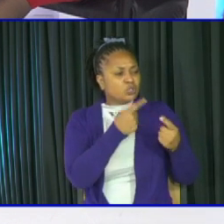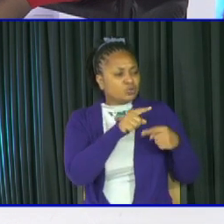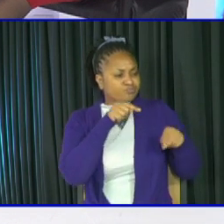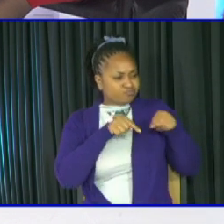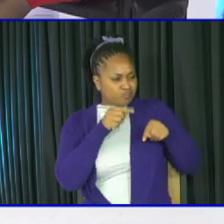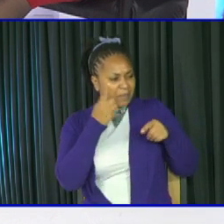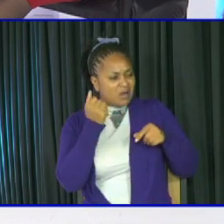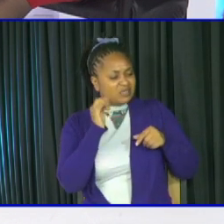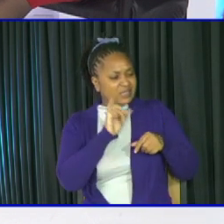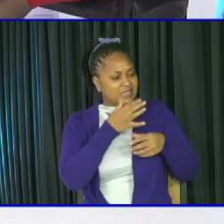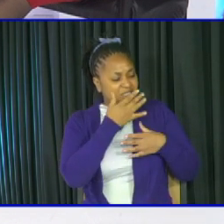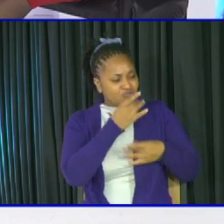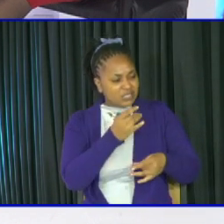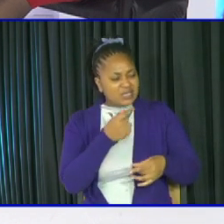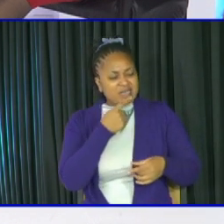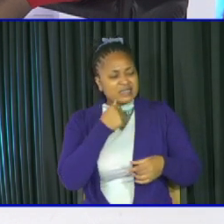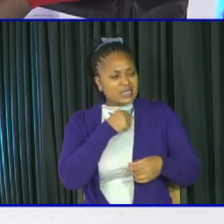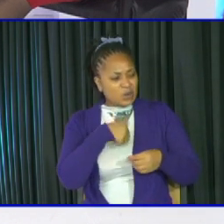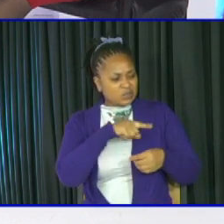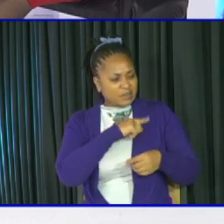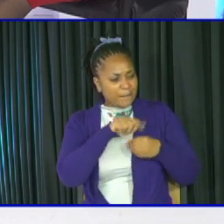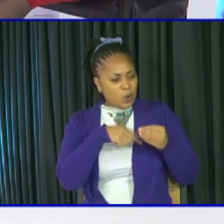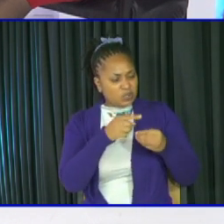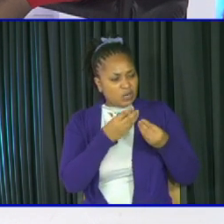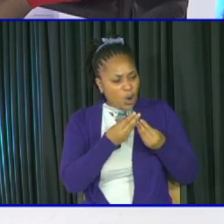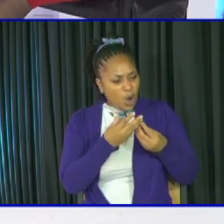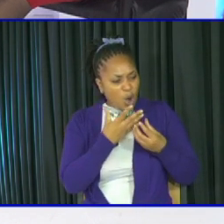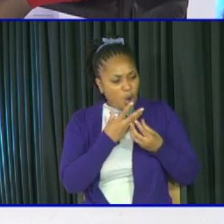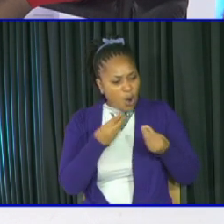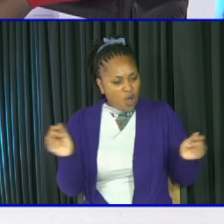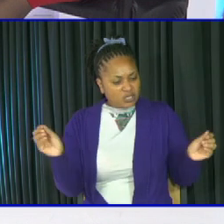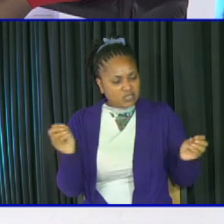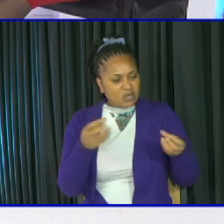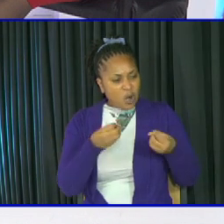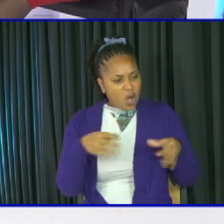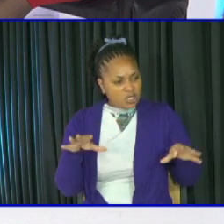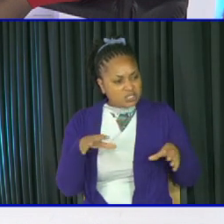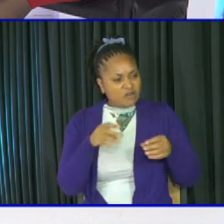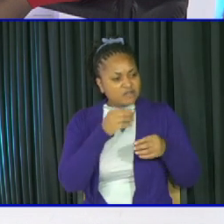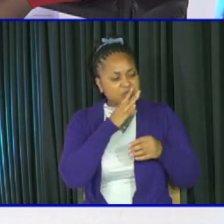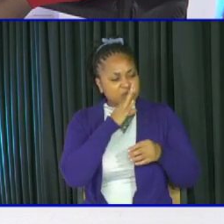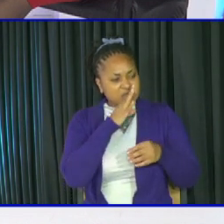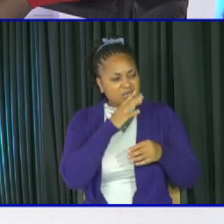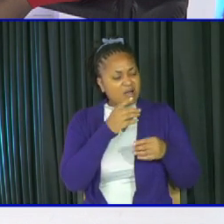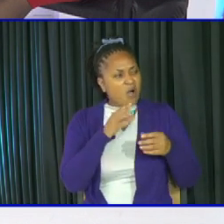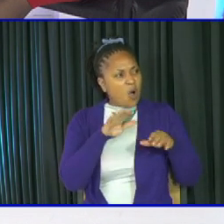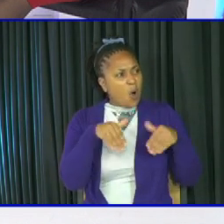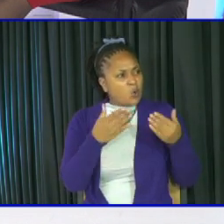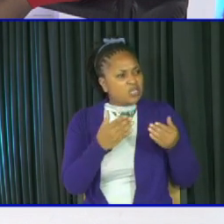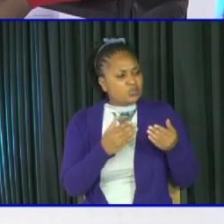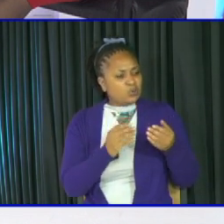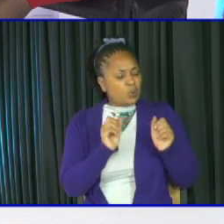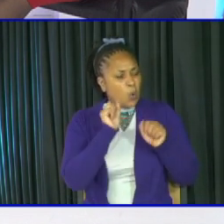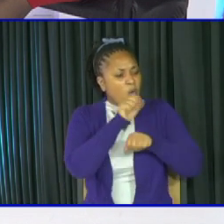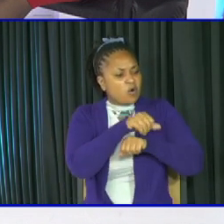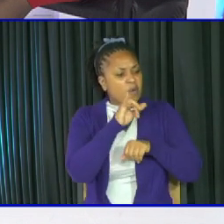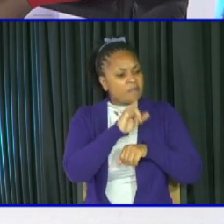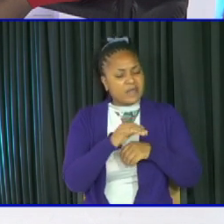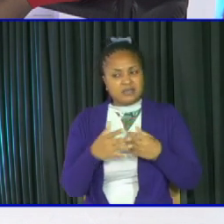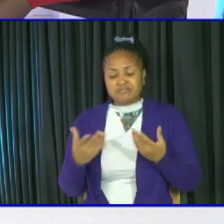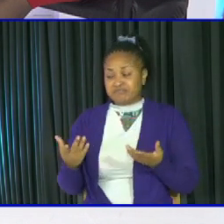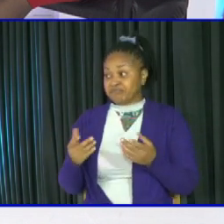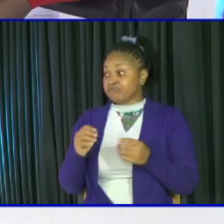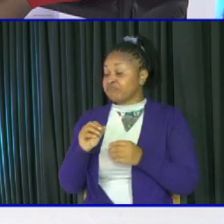Tell us about this slur, the loss of speech. How did you overcome that? And what was it like for you? Pastor, I'm a